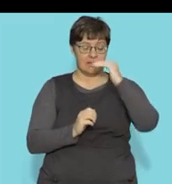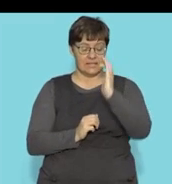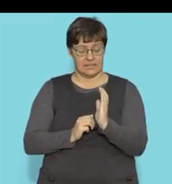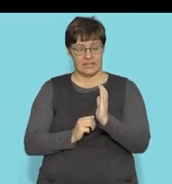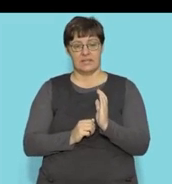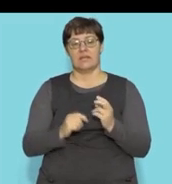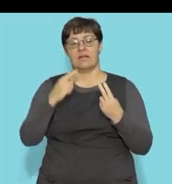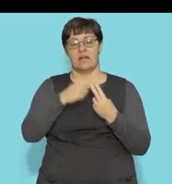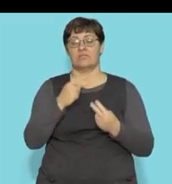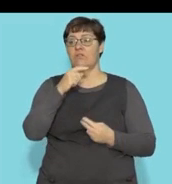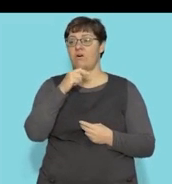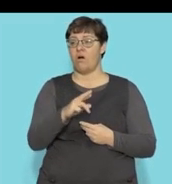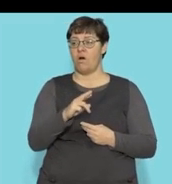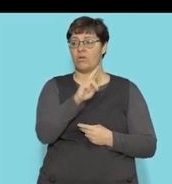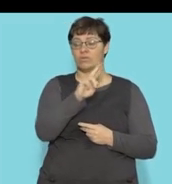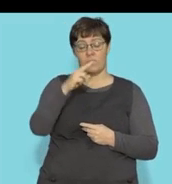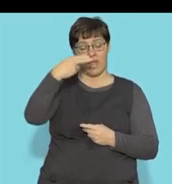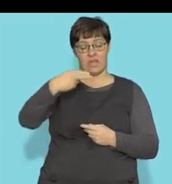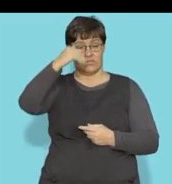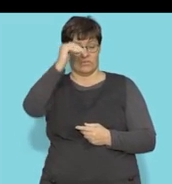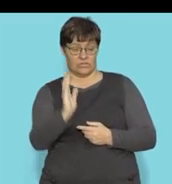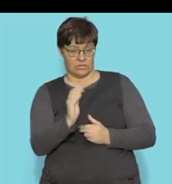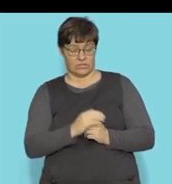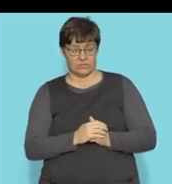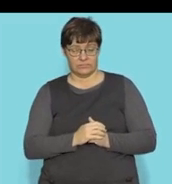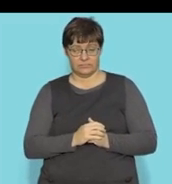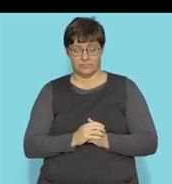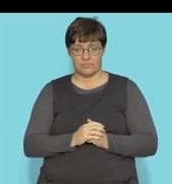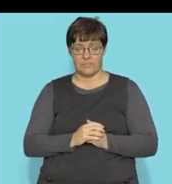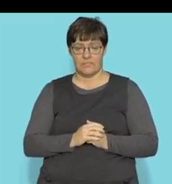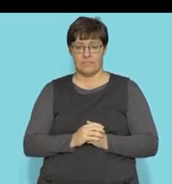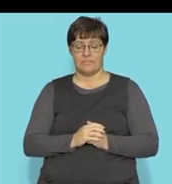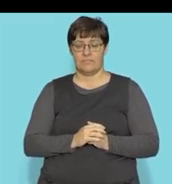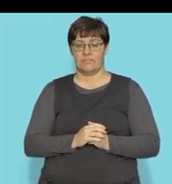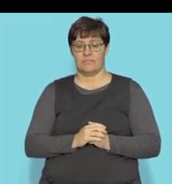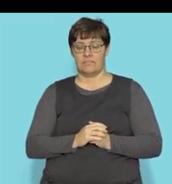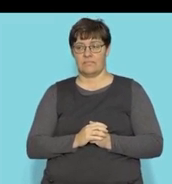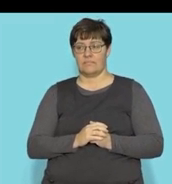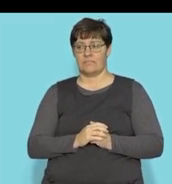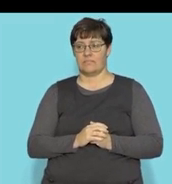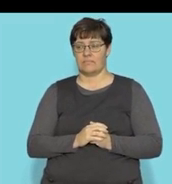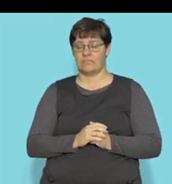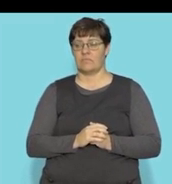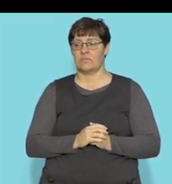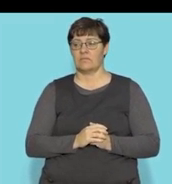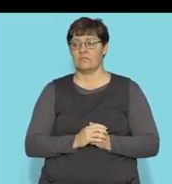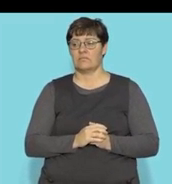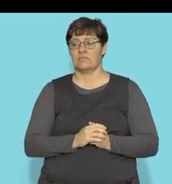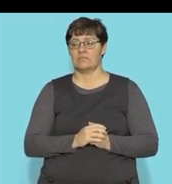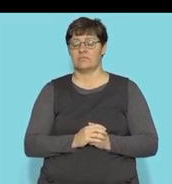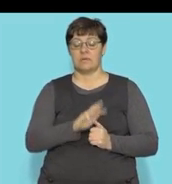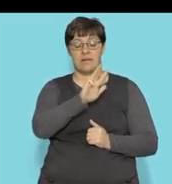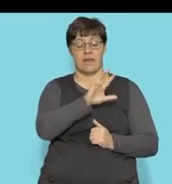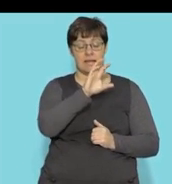90 times the volume of a cylinder. And I know that the volume of a cylinder is pi r squared times by